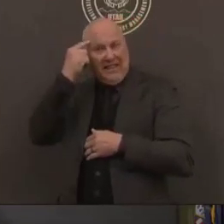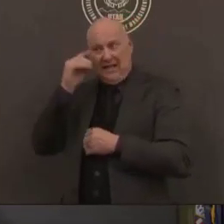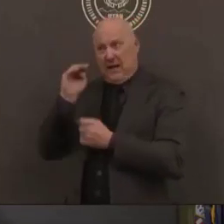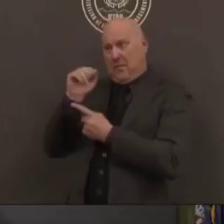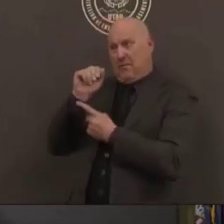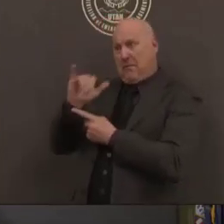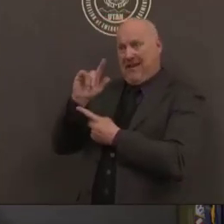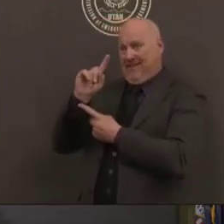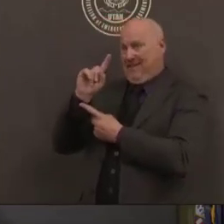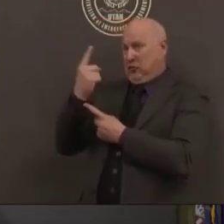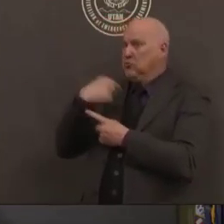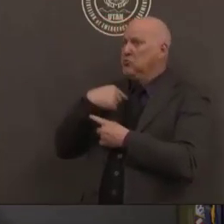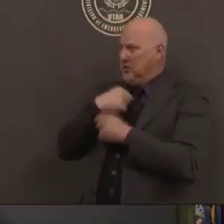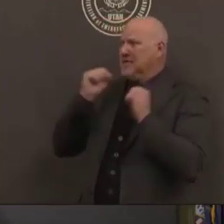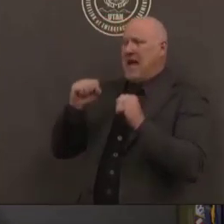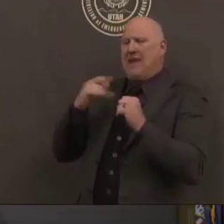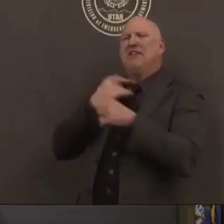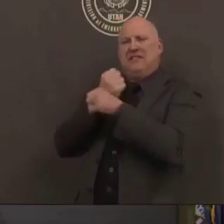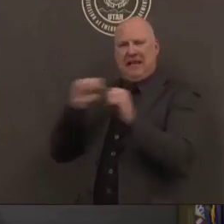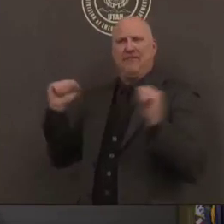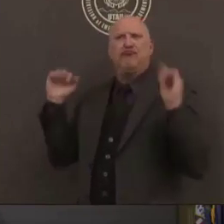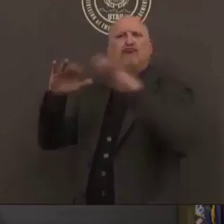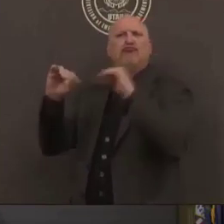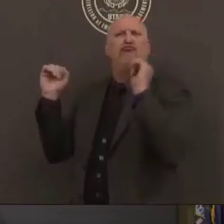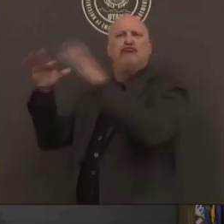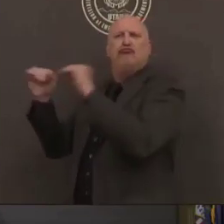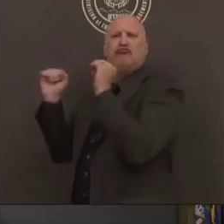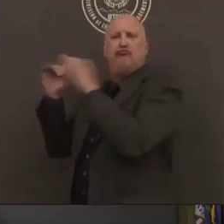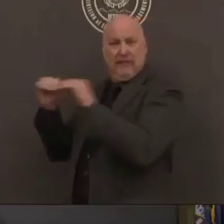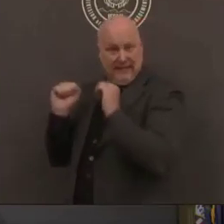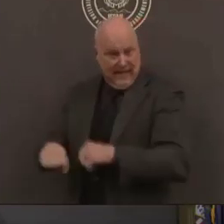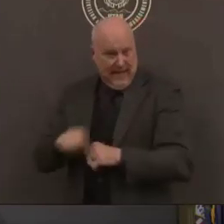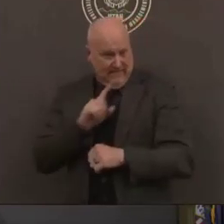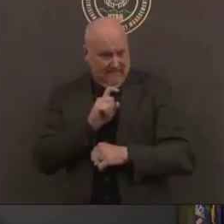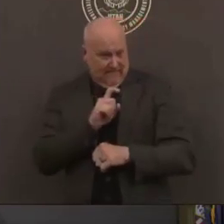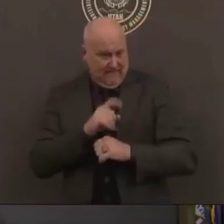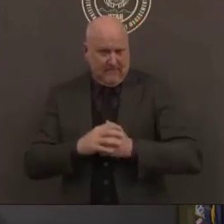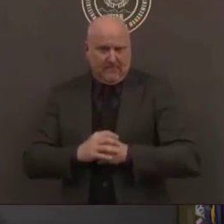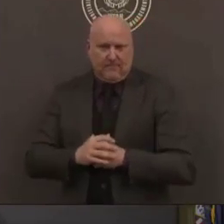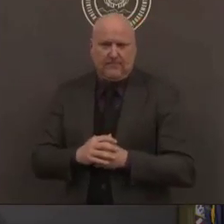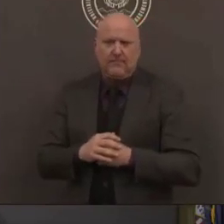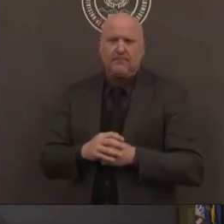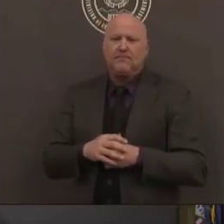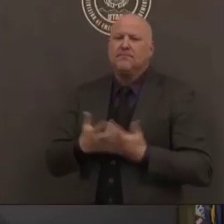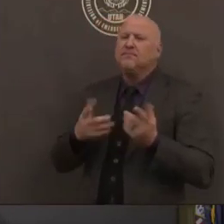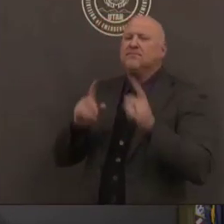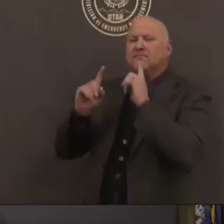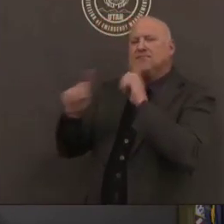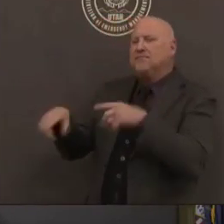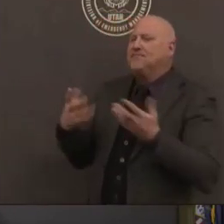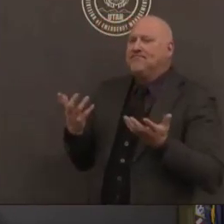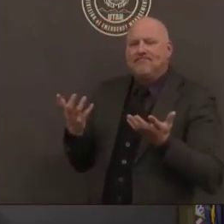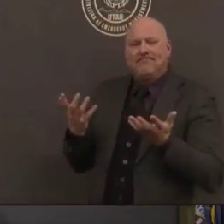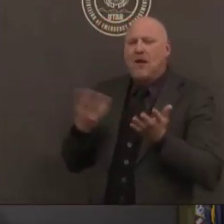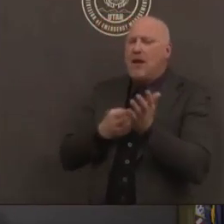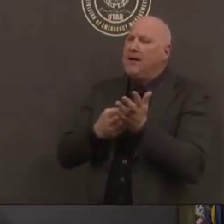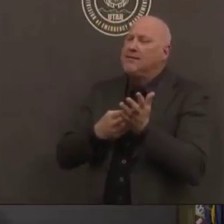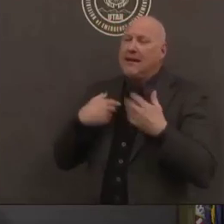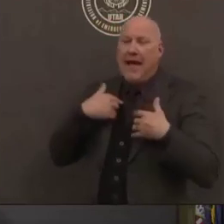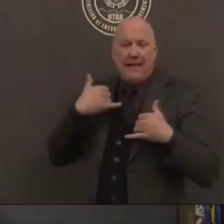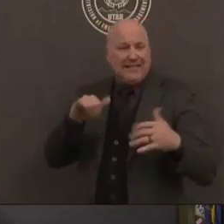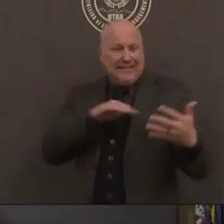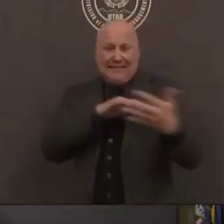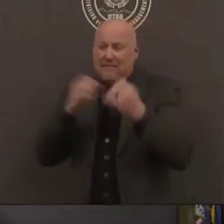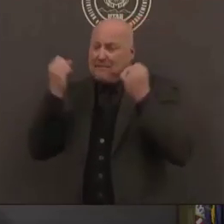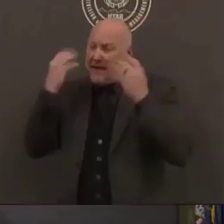lots of models out there. No model is perfect. We use it just to help with our planning efforts. We always plan